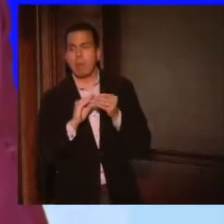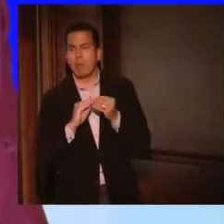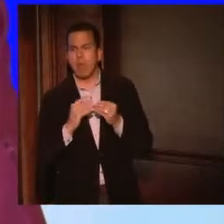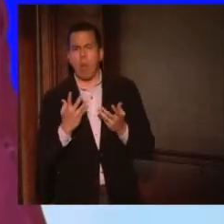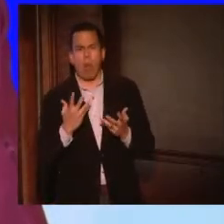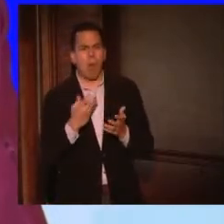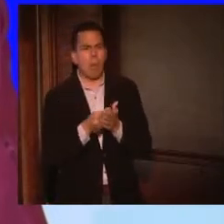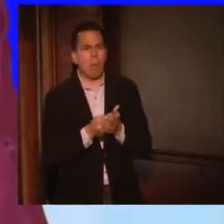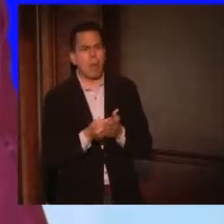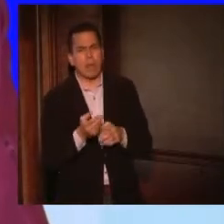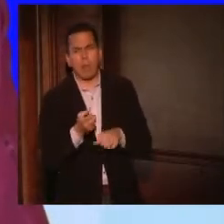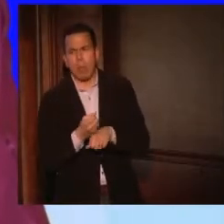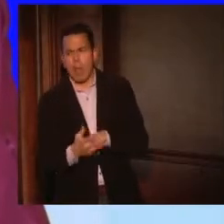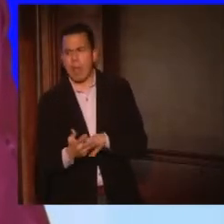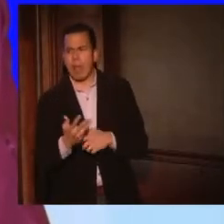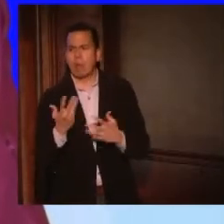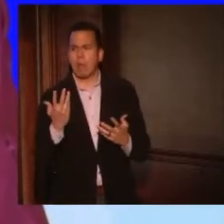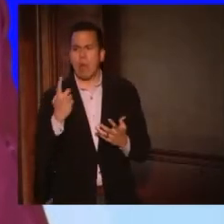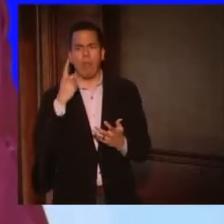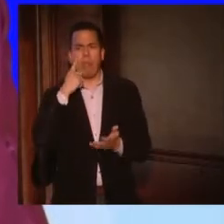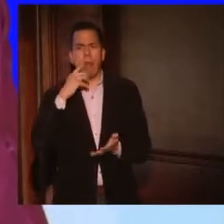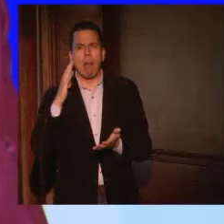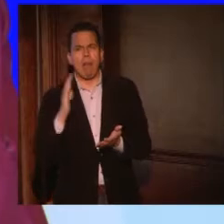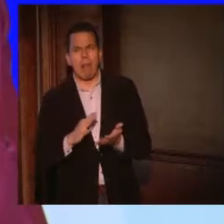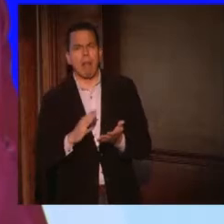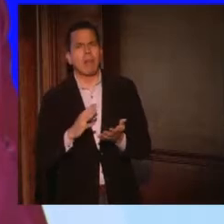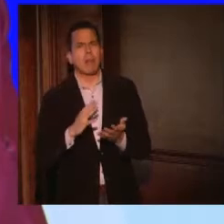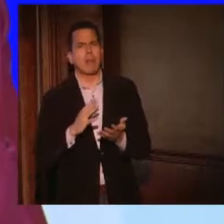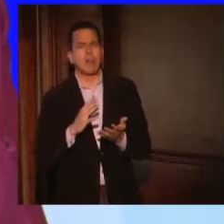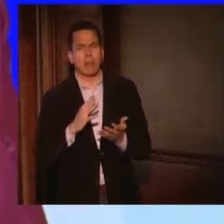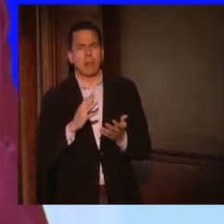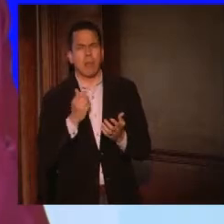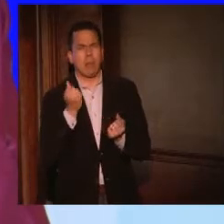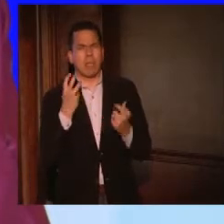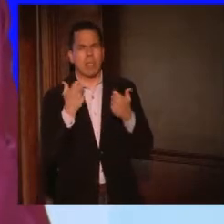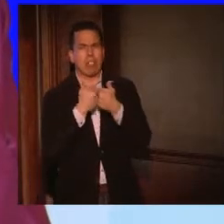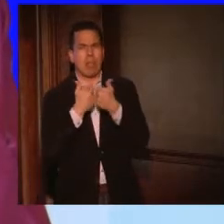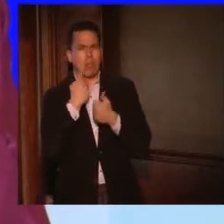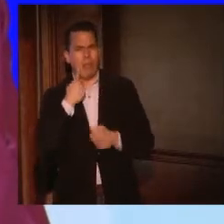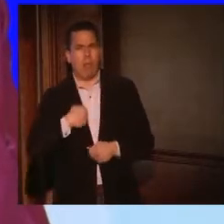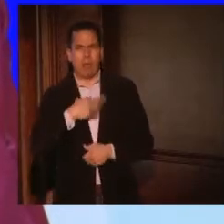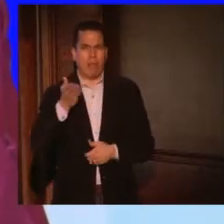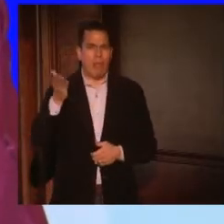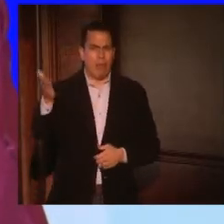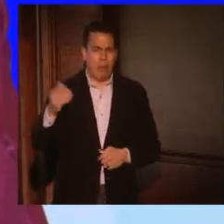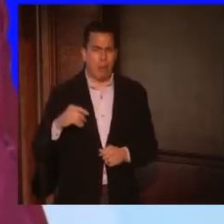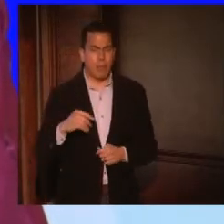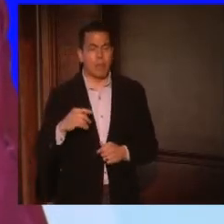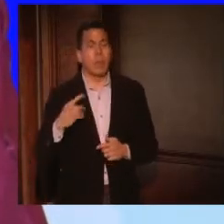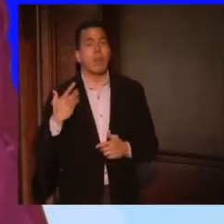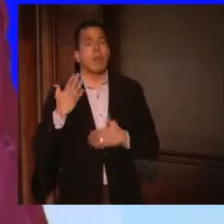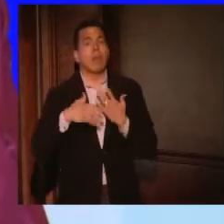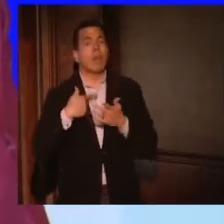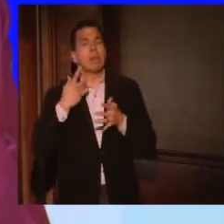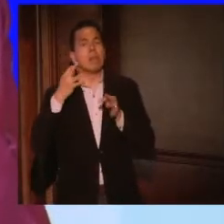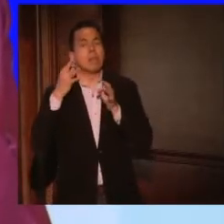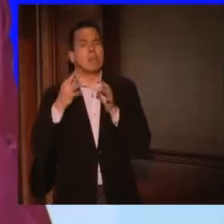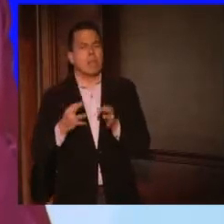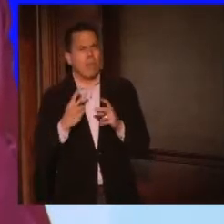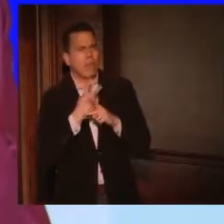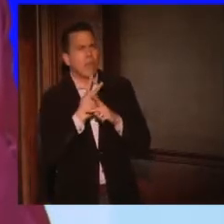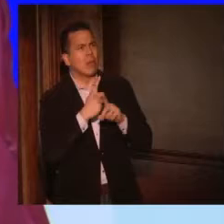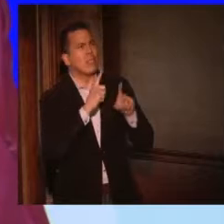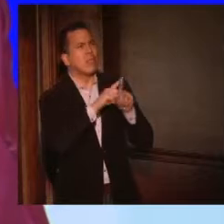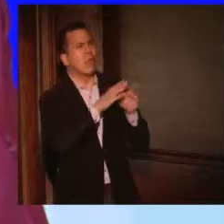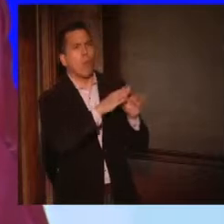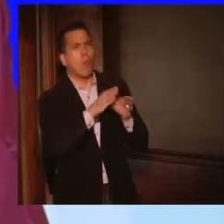was less or blah, blah. And that was another challenges for us. So we decided to find different ways and